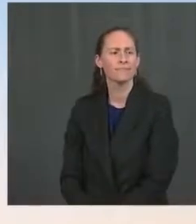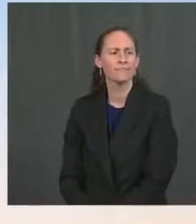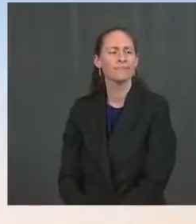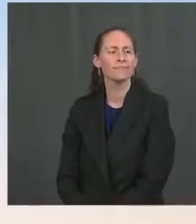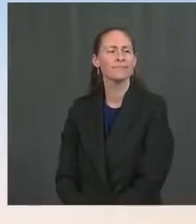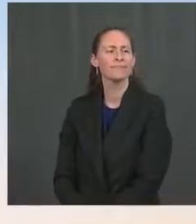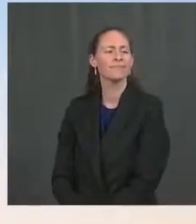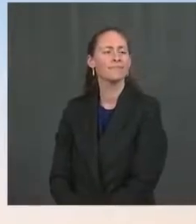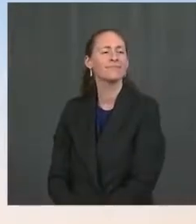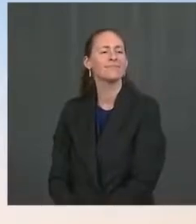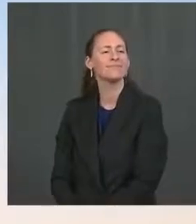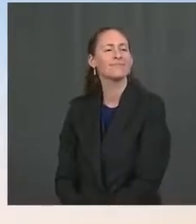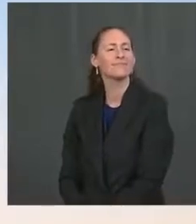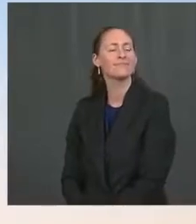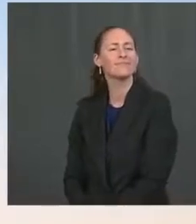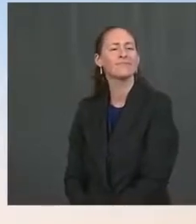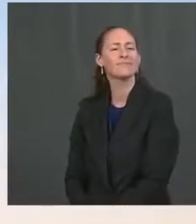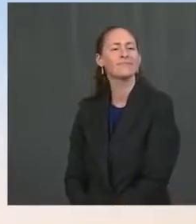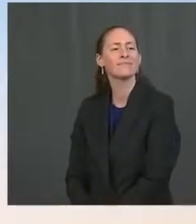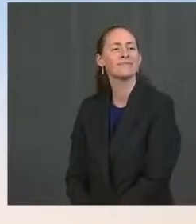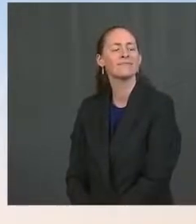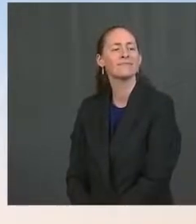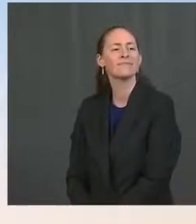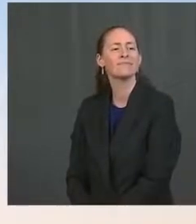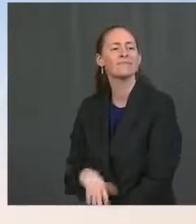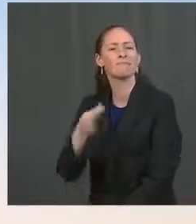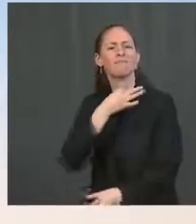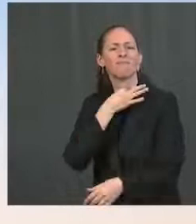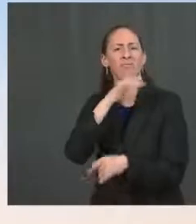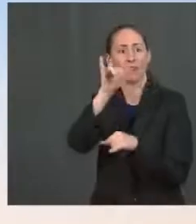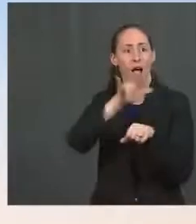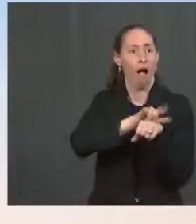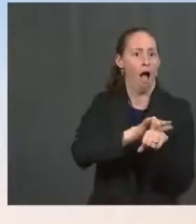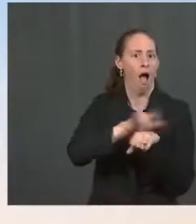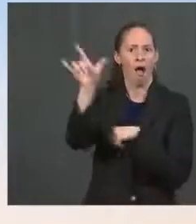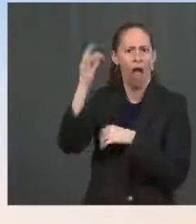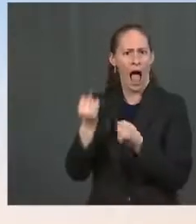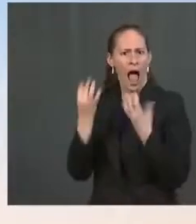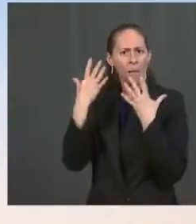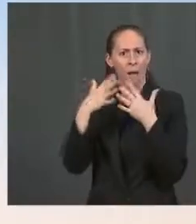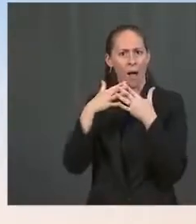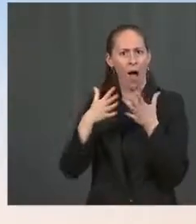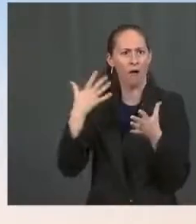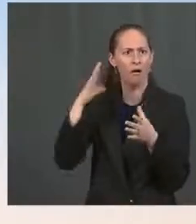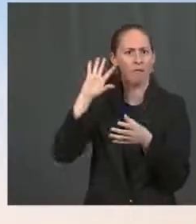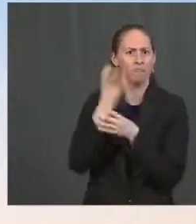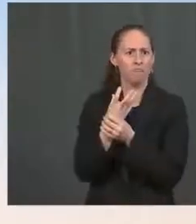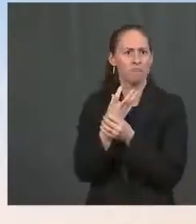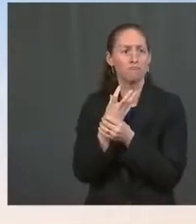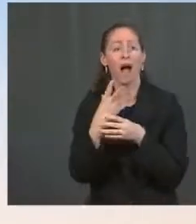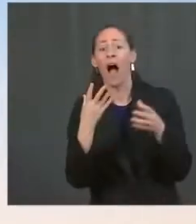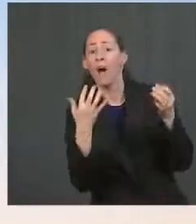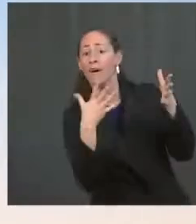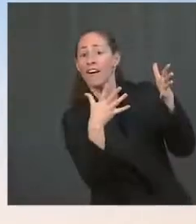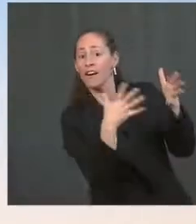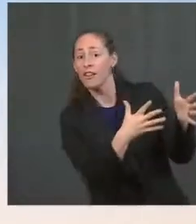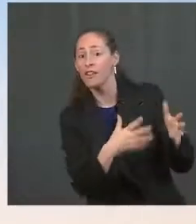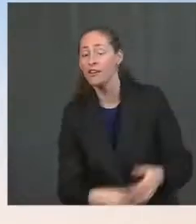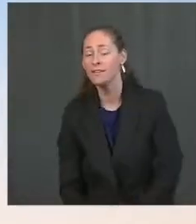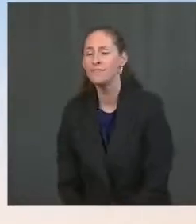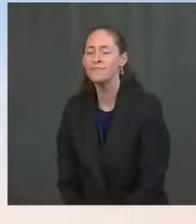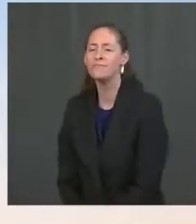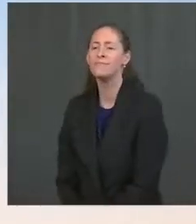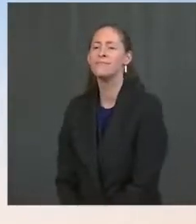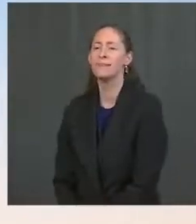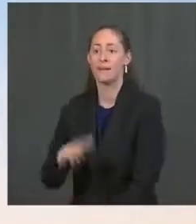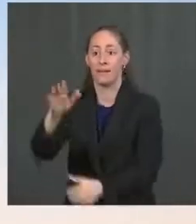then what's the updated assessment of how many Americans are still in Afghanistan? Well, as we noted in the statement, the plane just landed, and what we want to